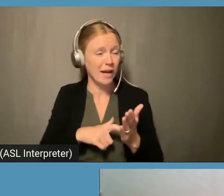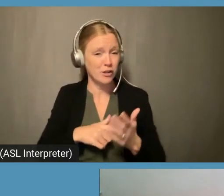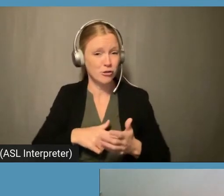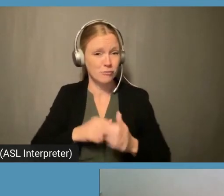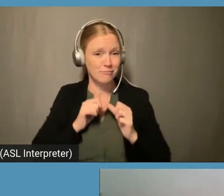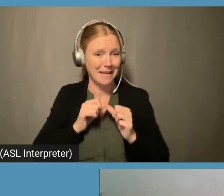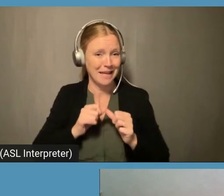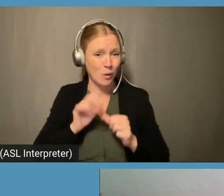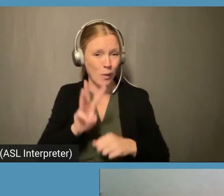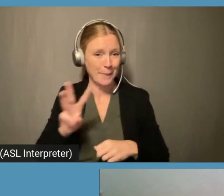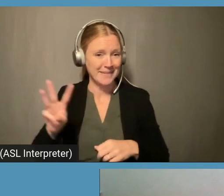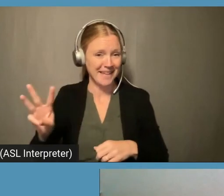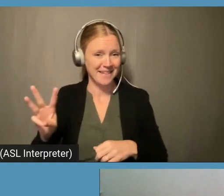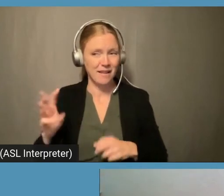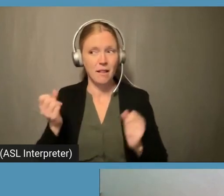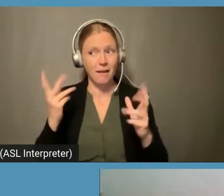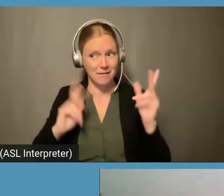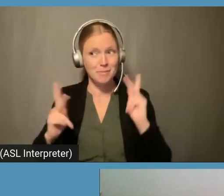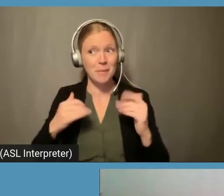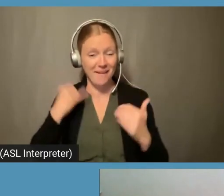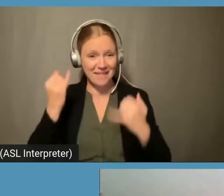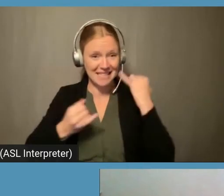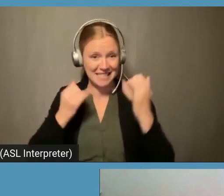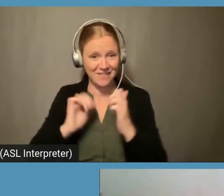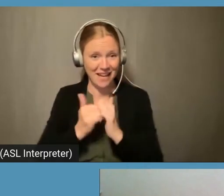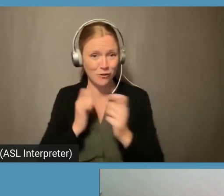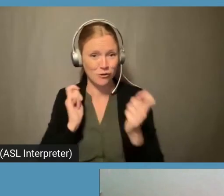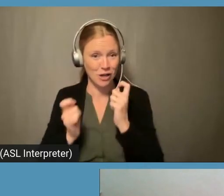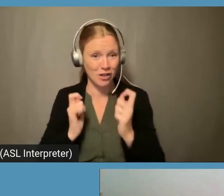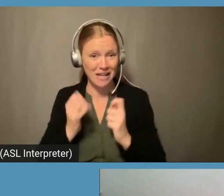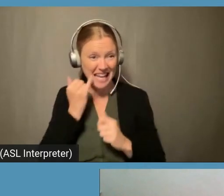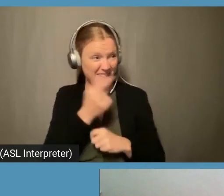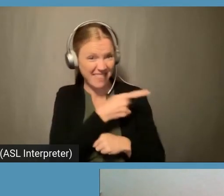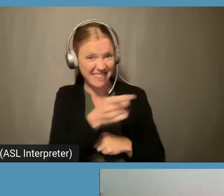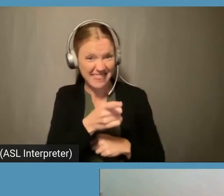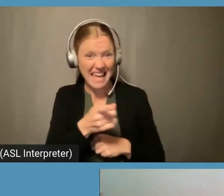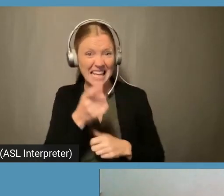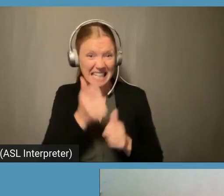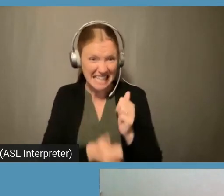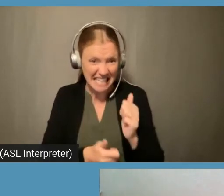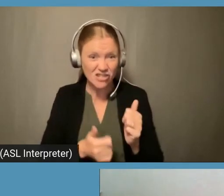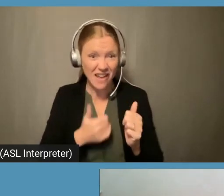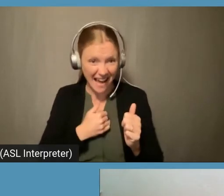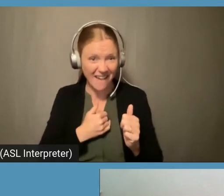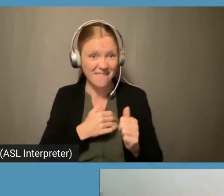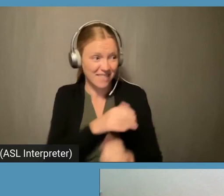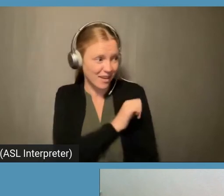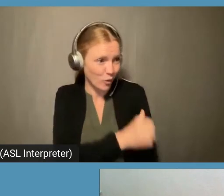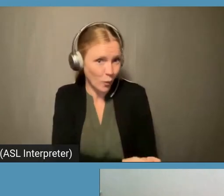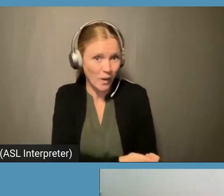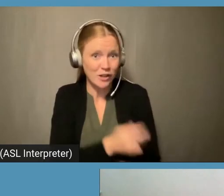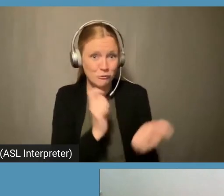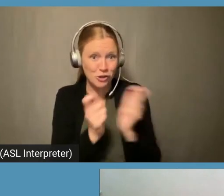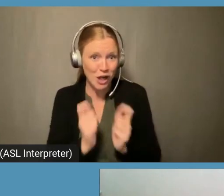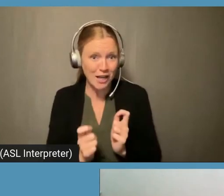people can have ideas about how to change it. And if all those people have the ability to, you're suddenly going to have this